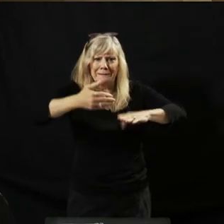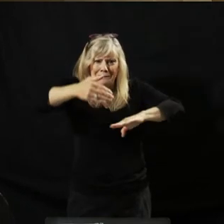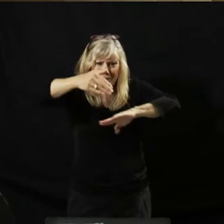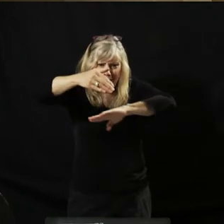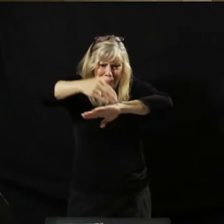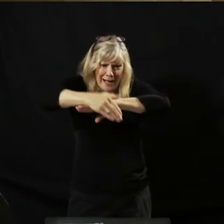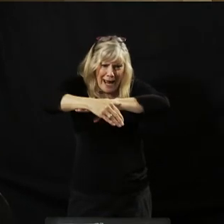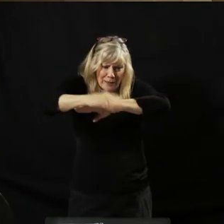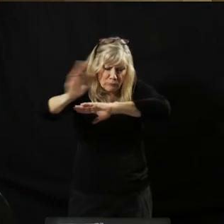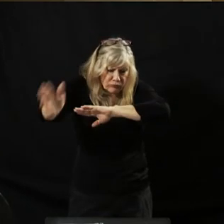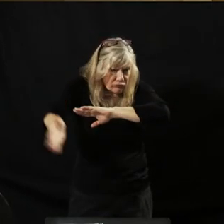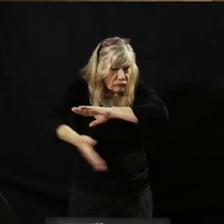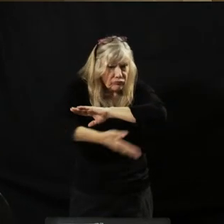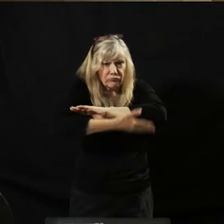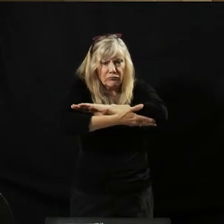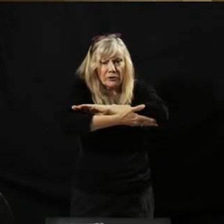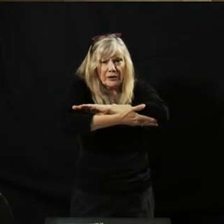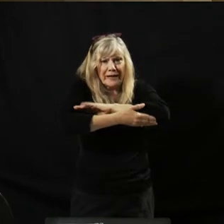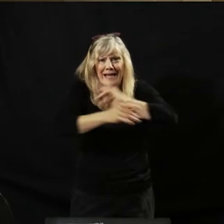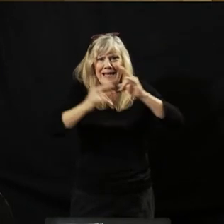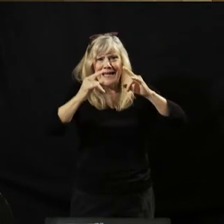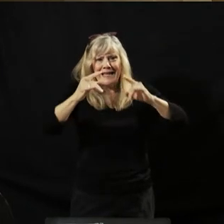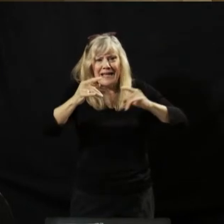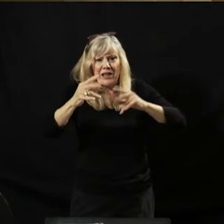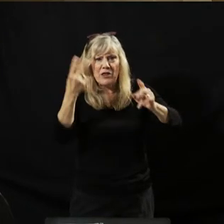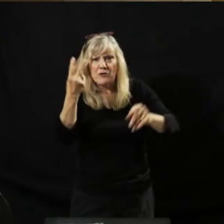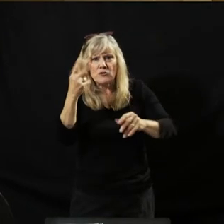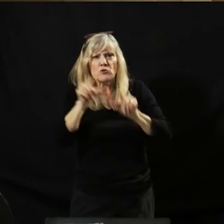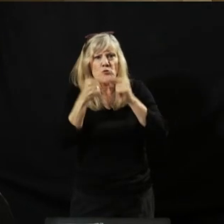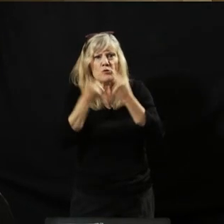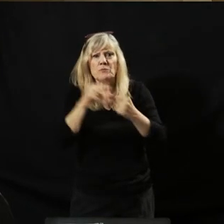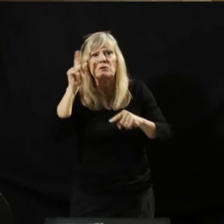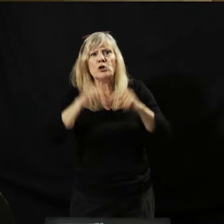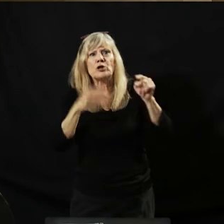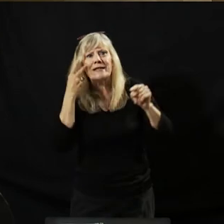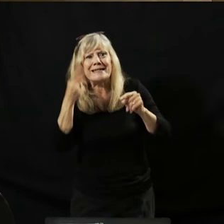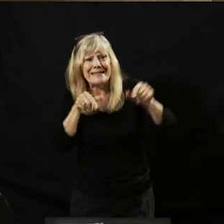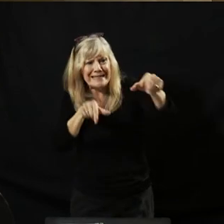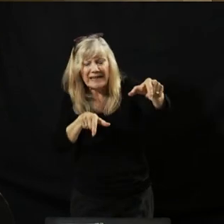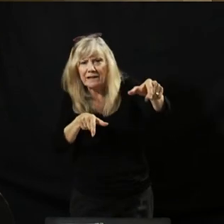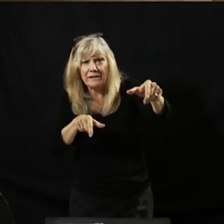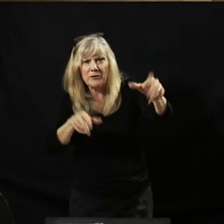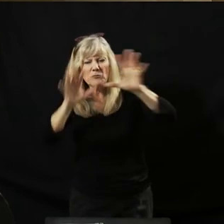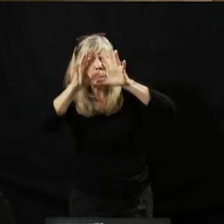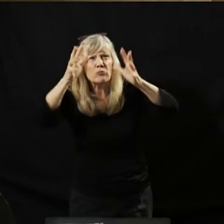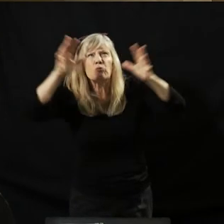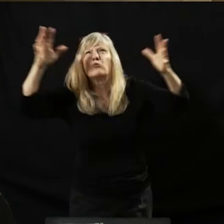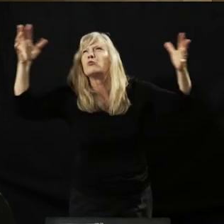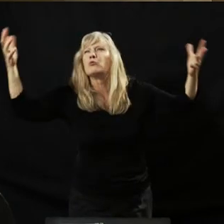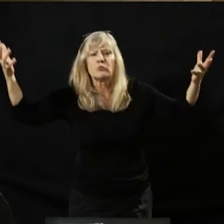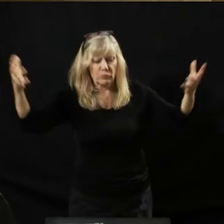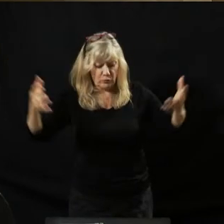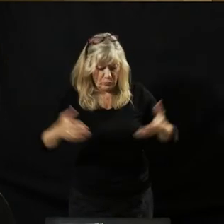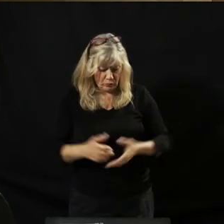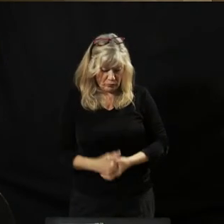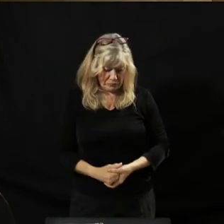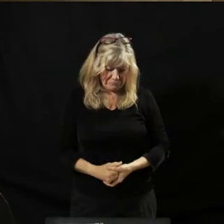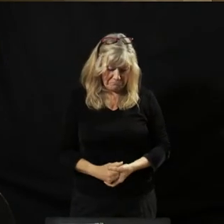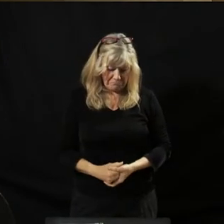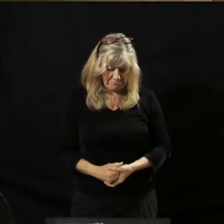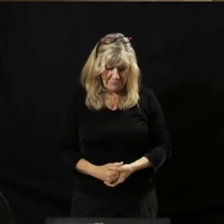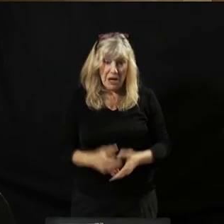passed without the rival camps coming any closer together all night long. Then